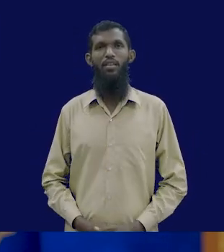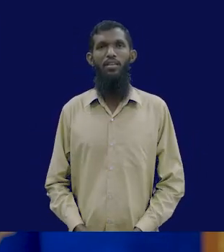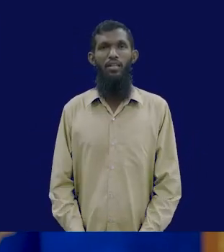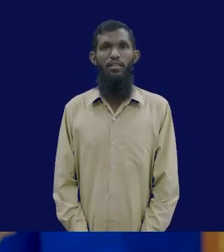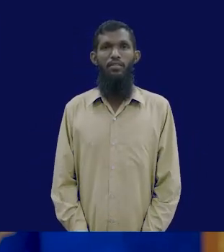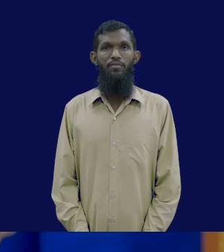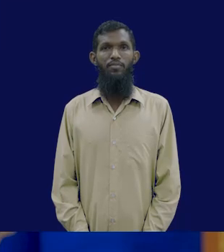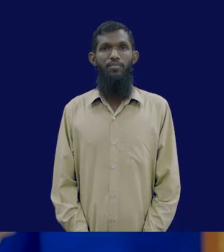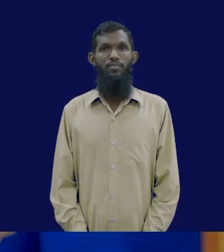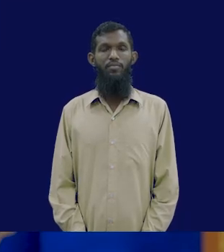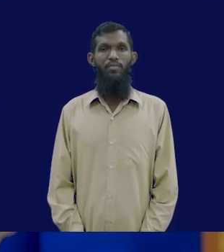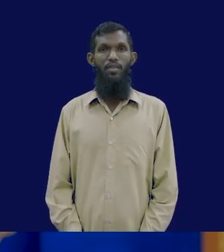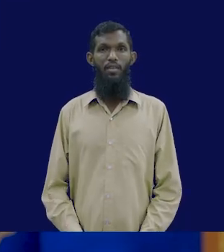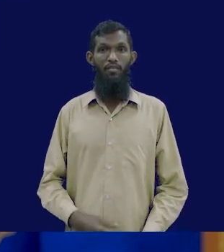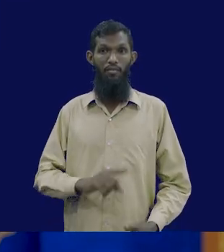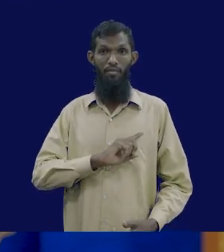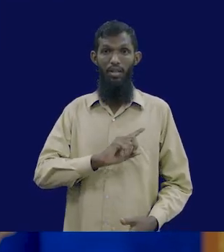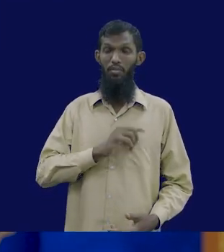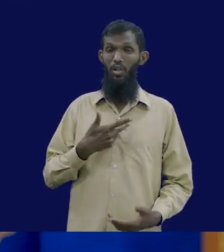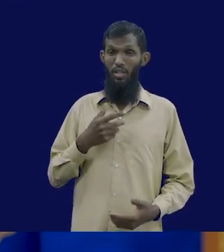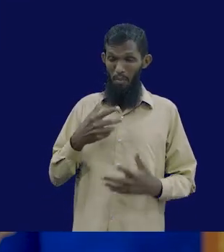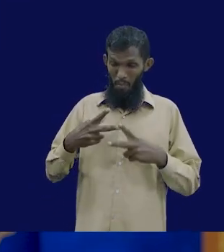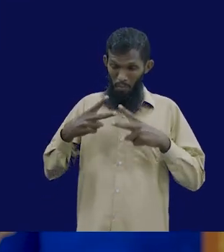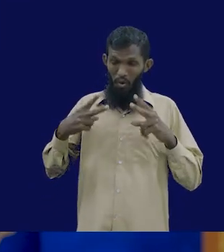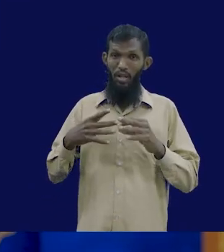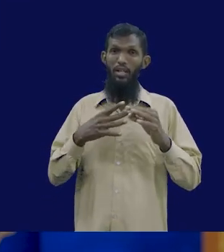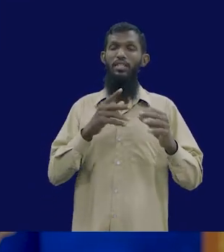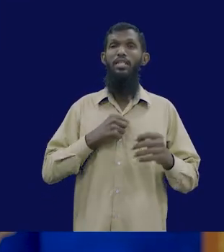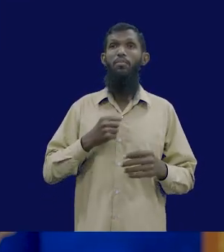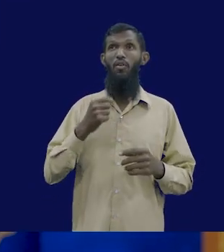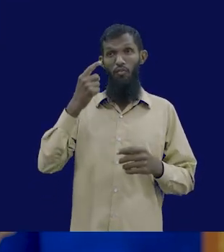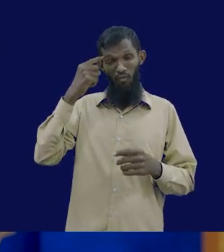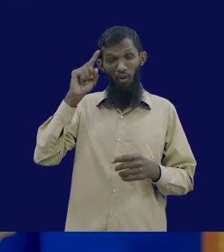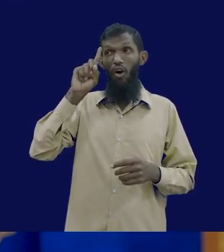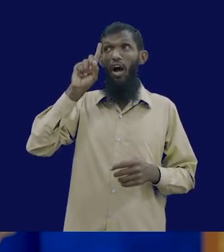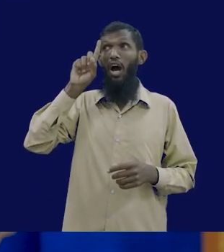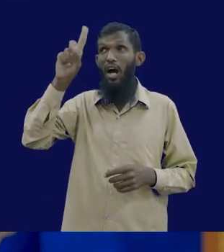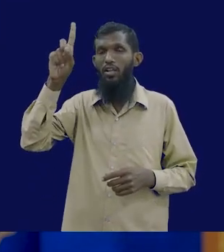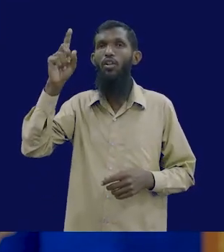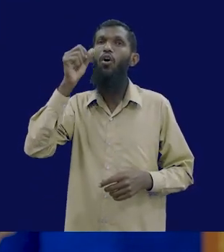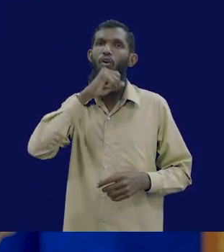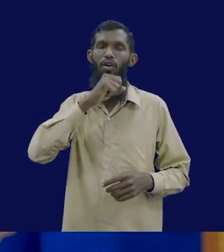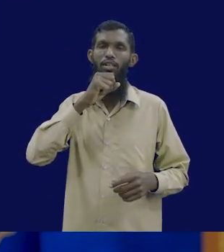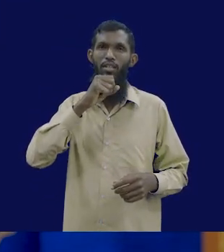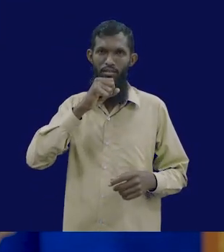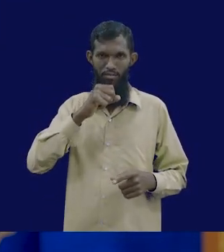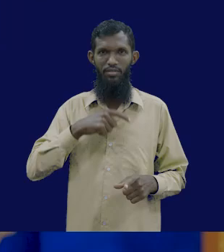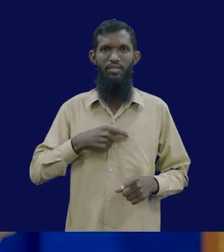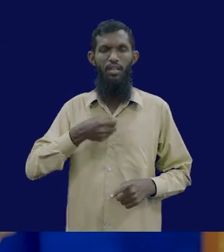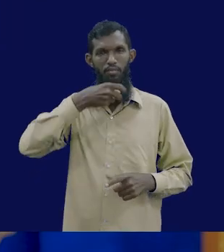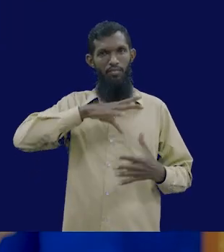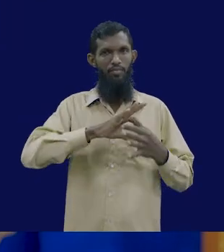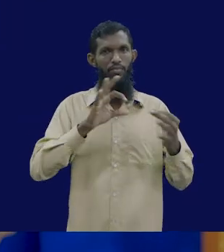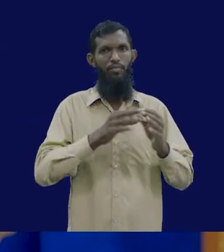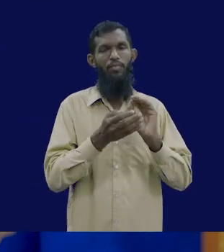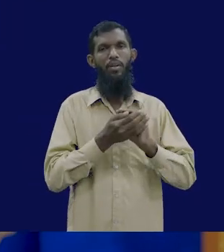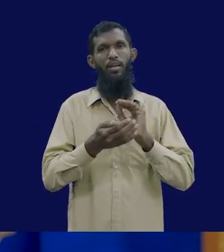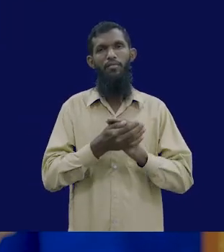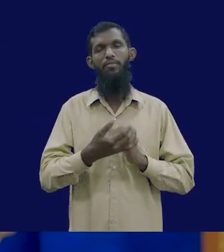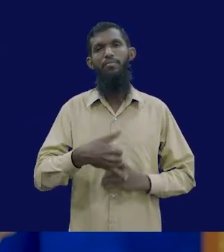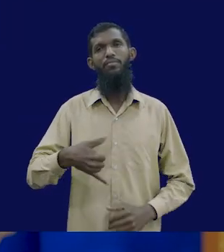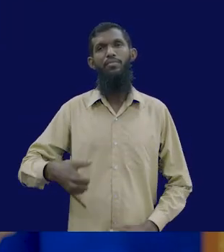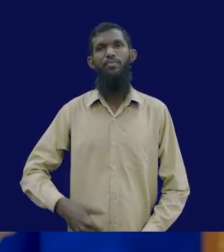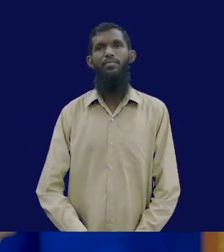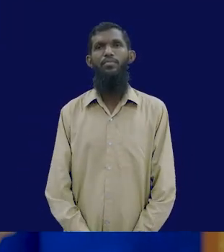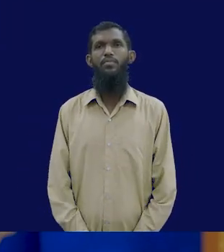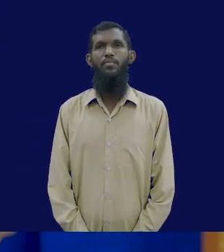act for himself alone, saying, as in the hadith of Abu Hurairah radiallahu